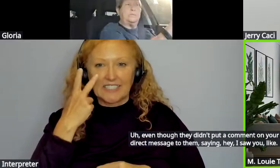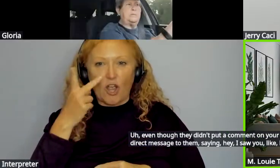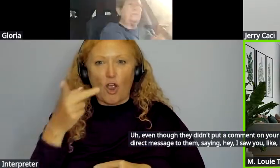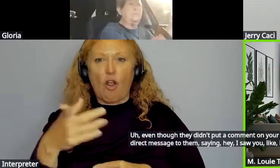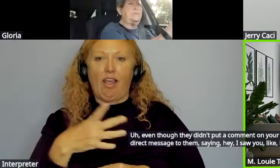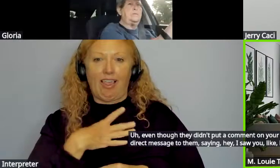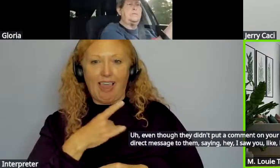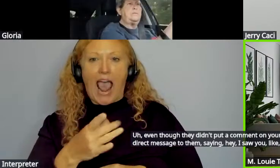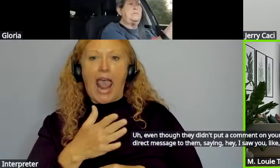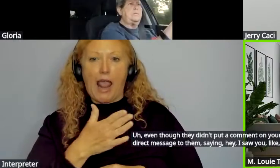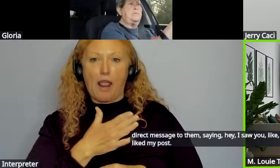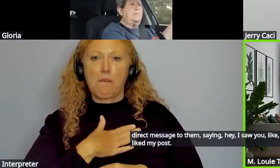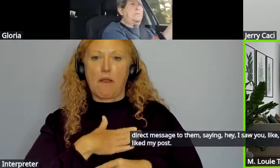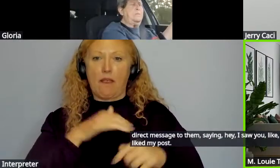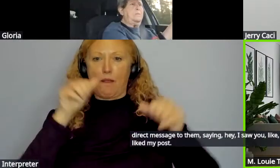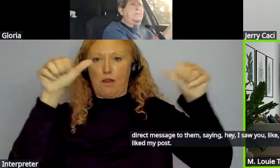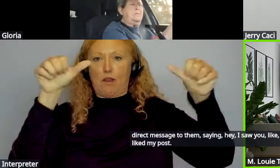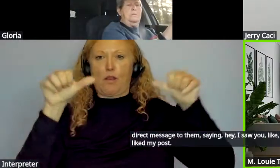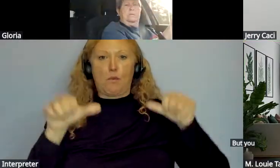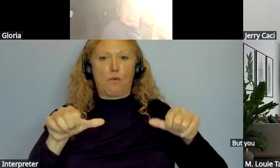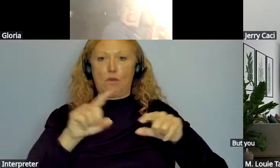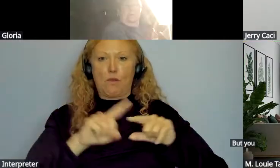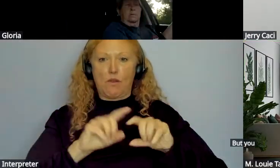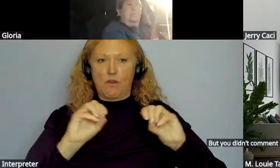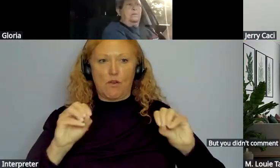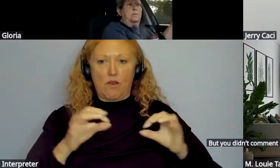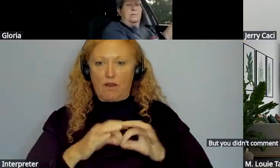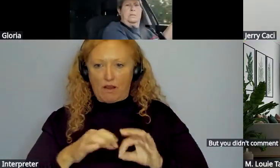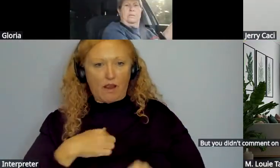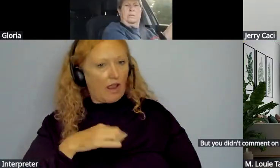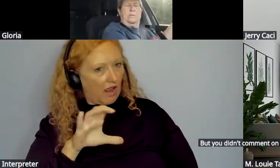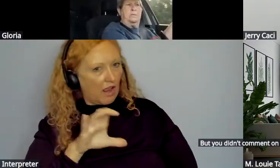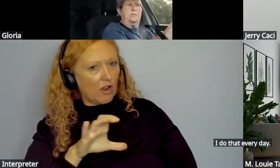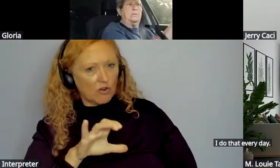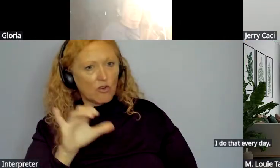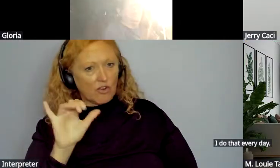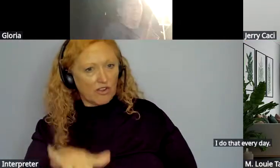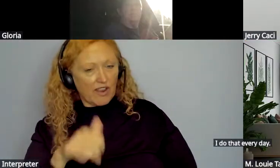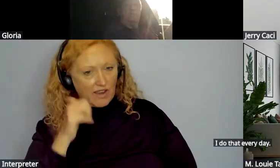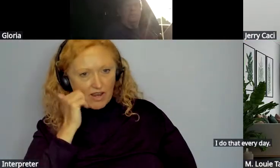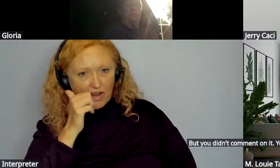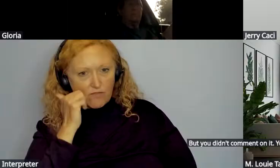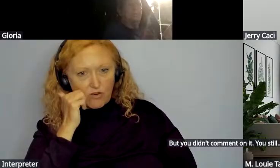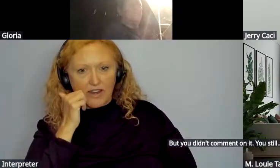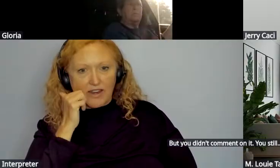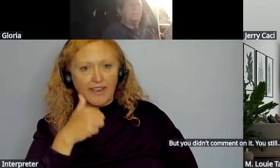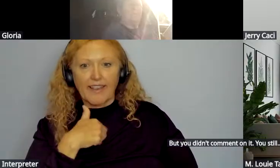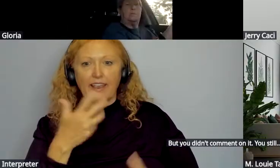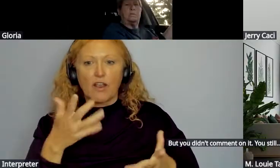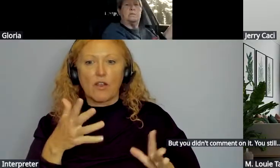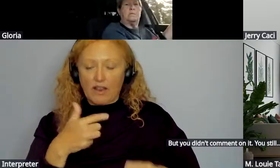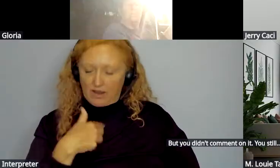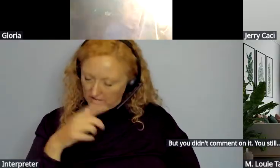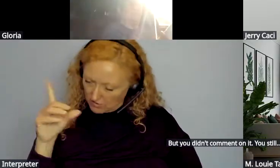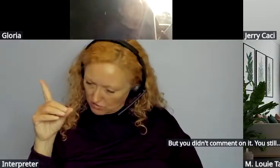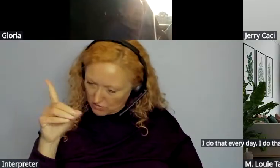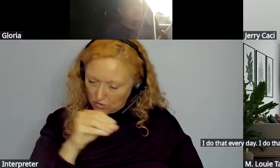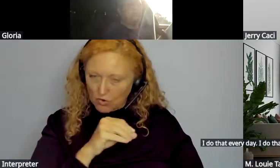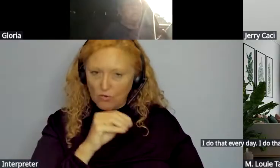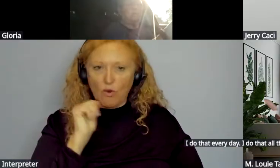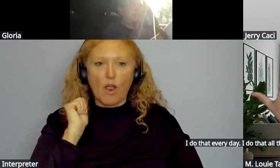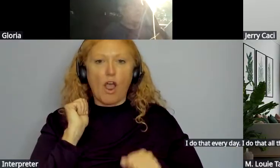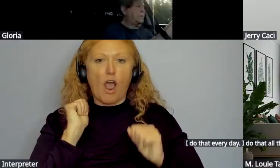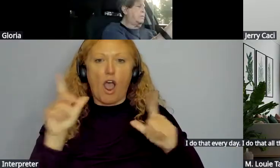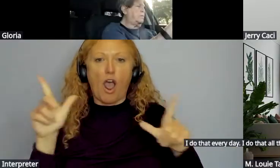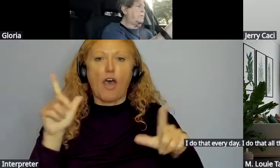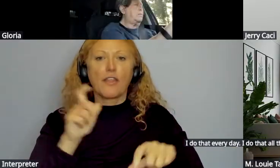or you liked my post, but you didn't I comment on do it." that every day. You do that. I do that all the time. But